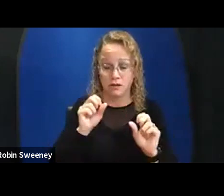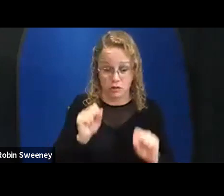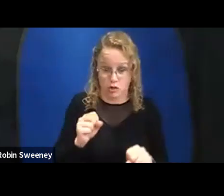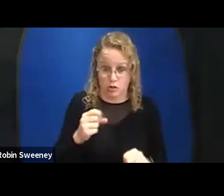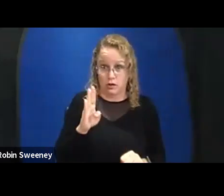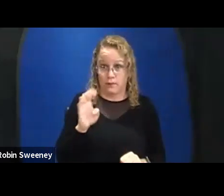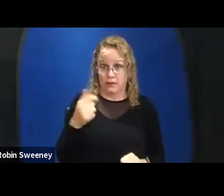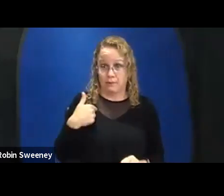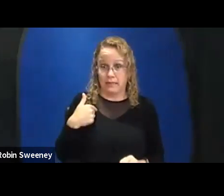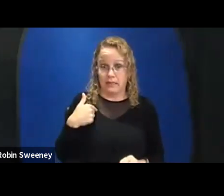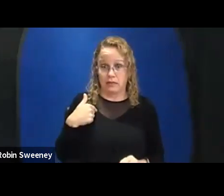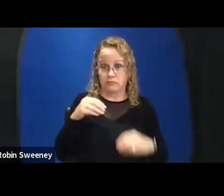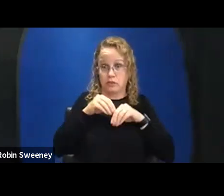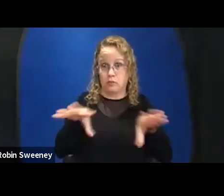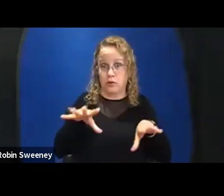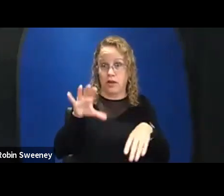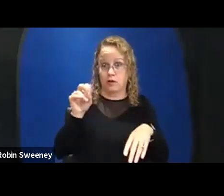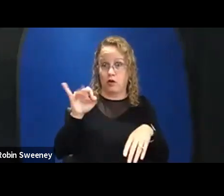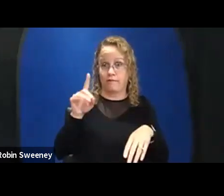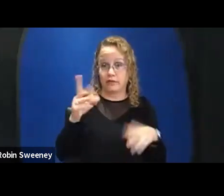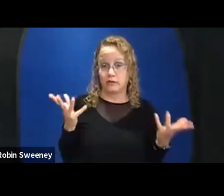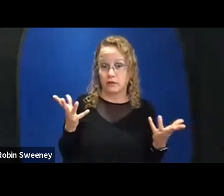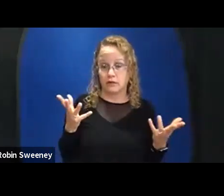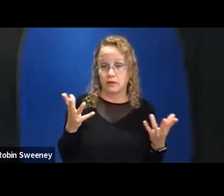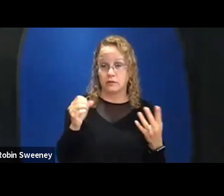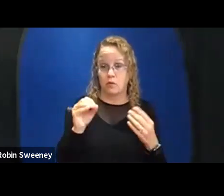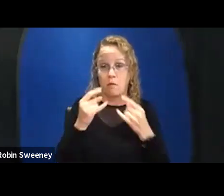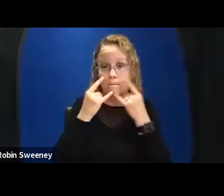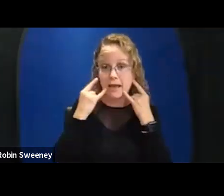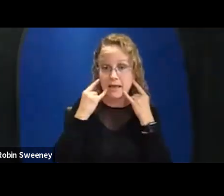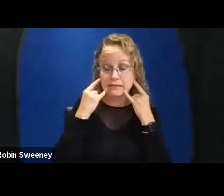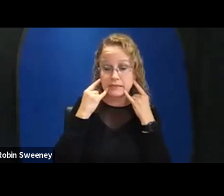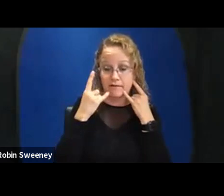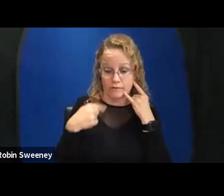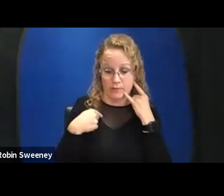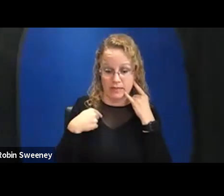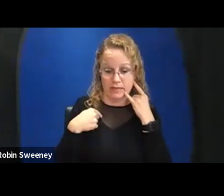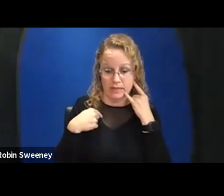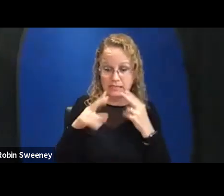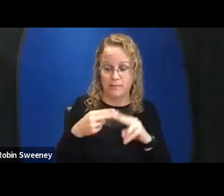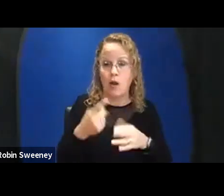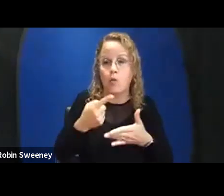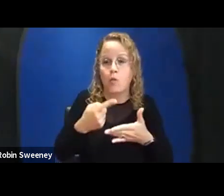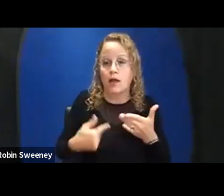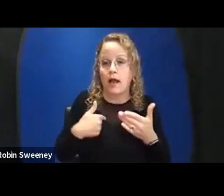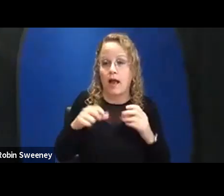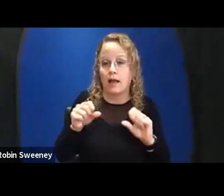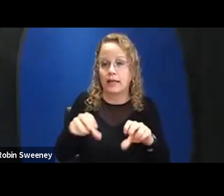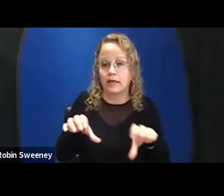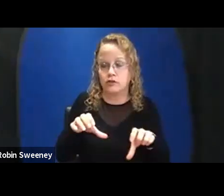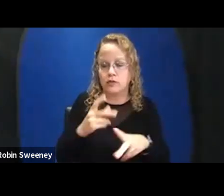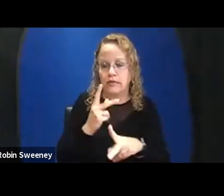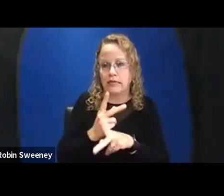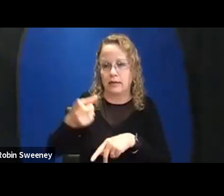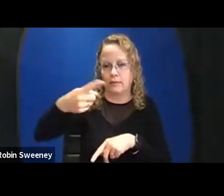is bringing COVID to the table. And so masking for me is about what I can do to keep those around